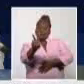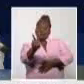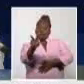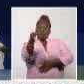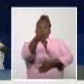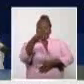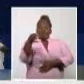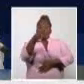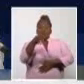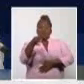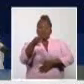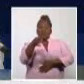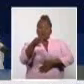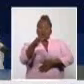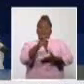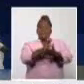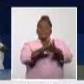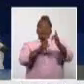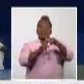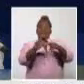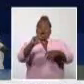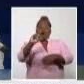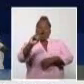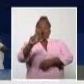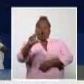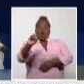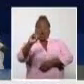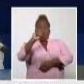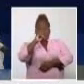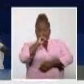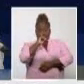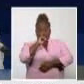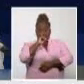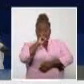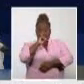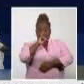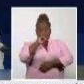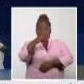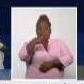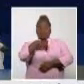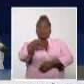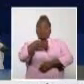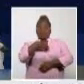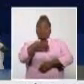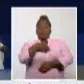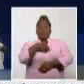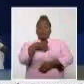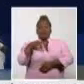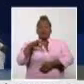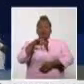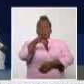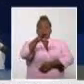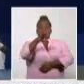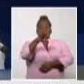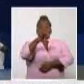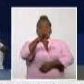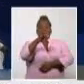He had been in the hospital for 13 days. He had been in the ICU for 6